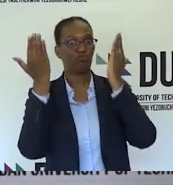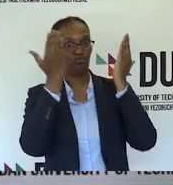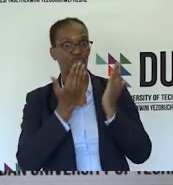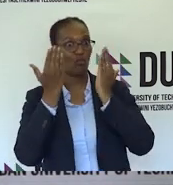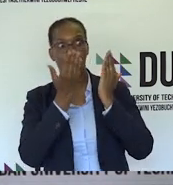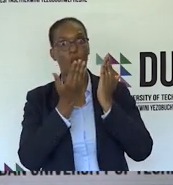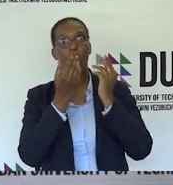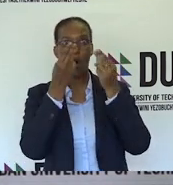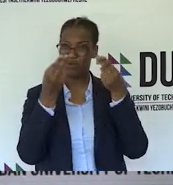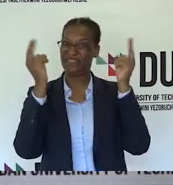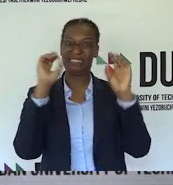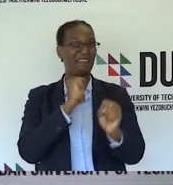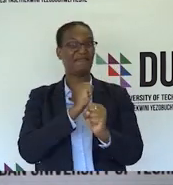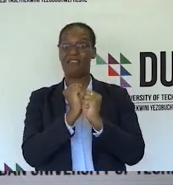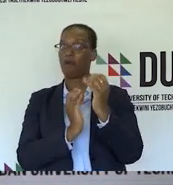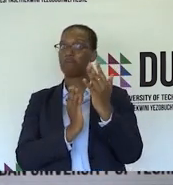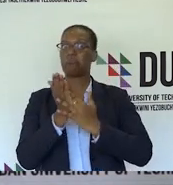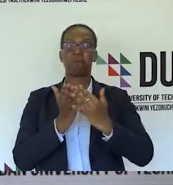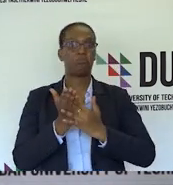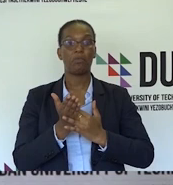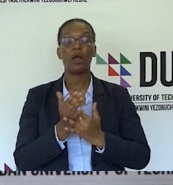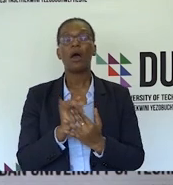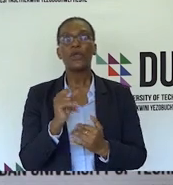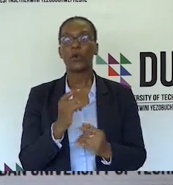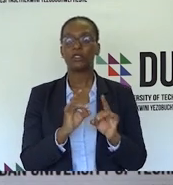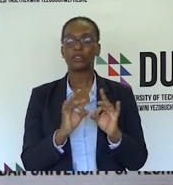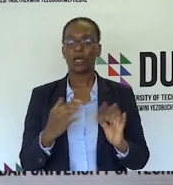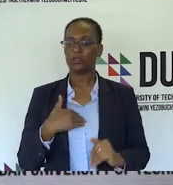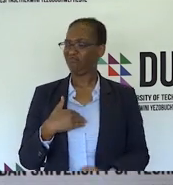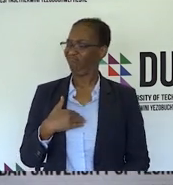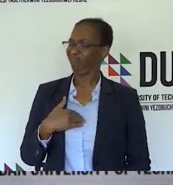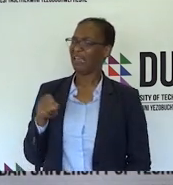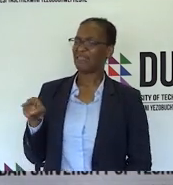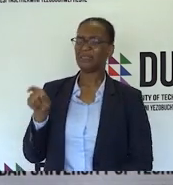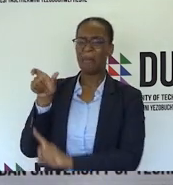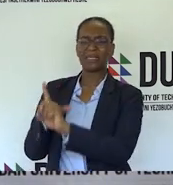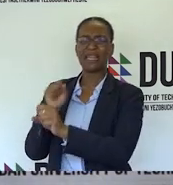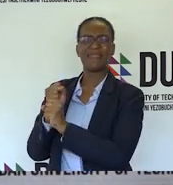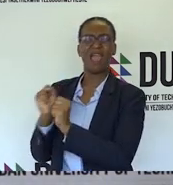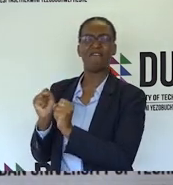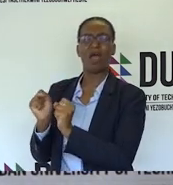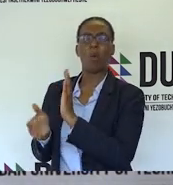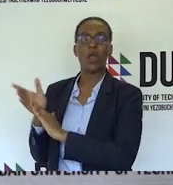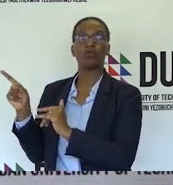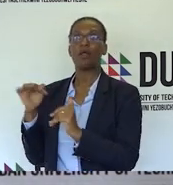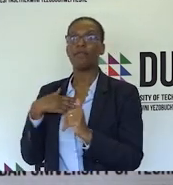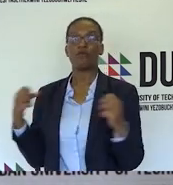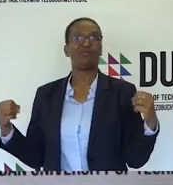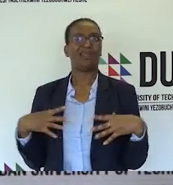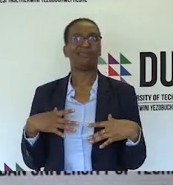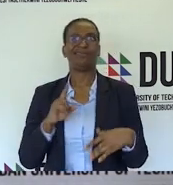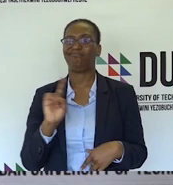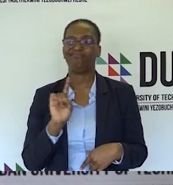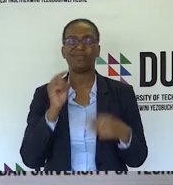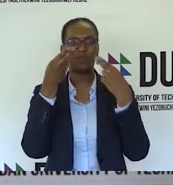let alone university, you may begin to doubt the foundational value and import of university